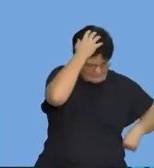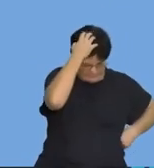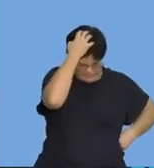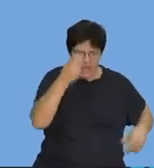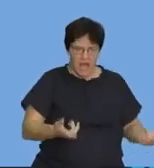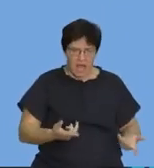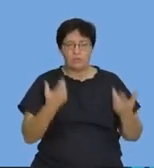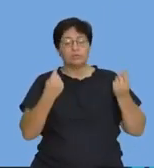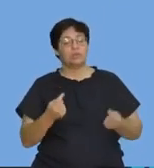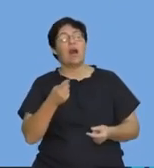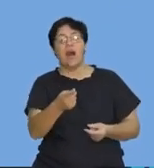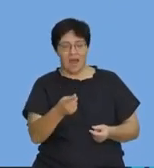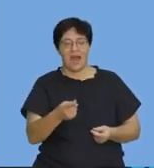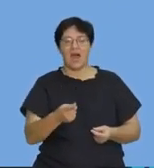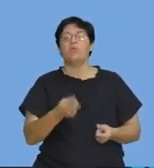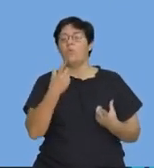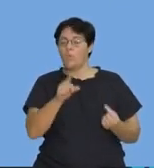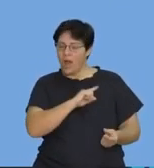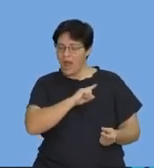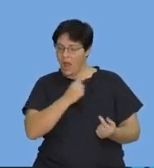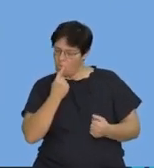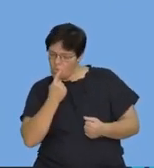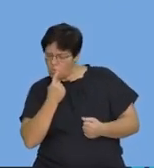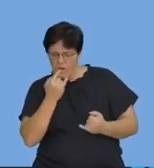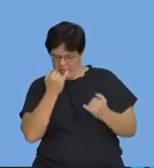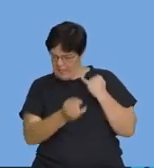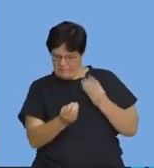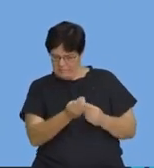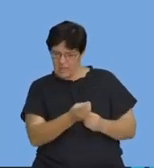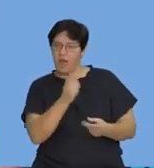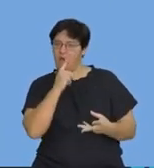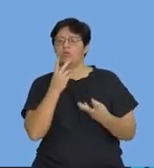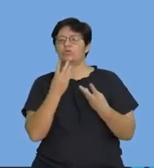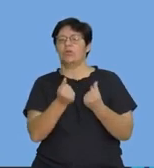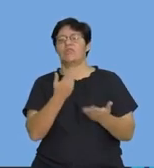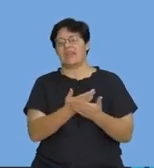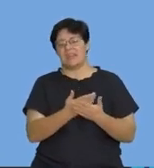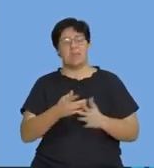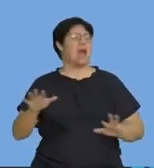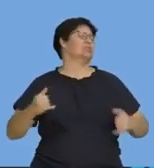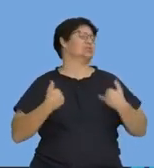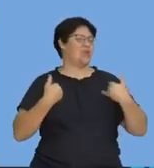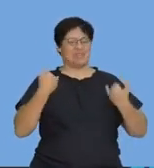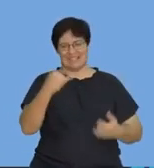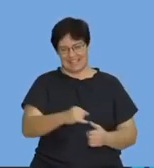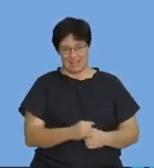are just doing what it's necessary for you to solve this. I've had so much fun. From me, the maths